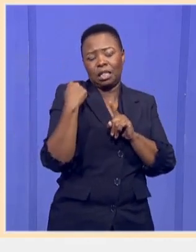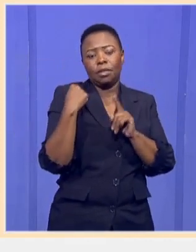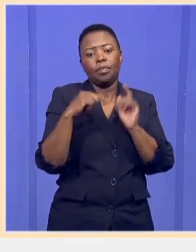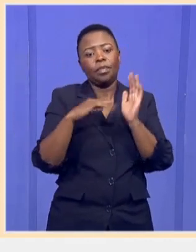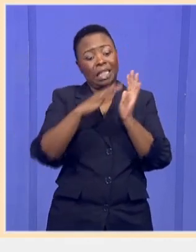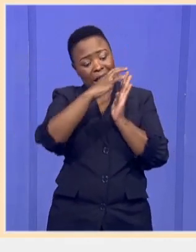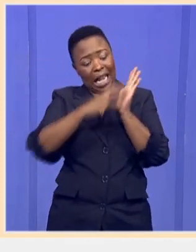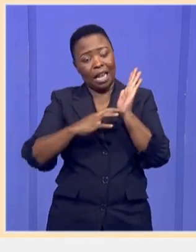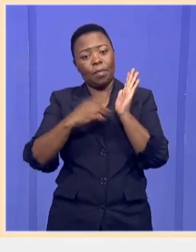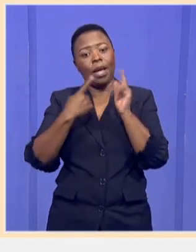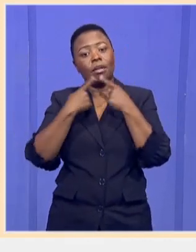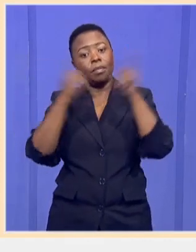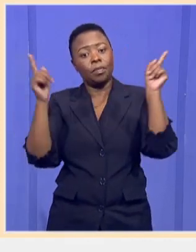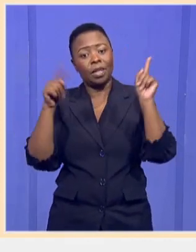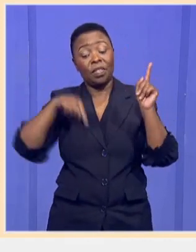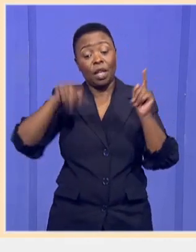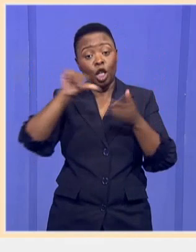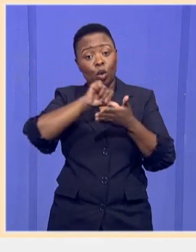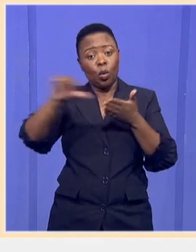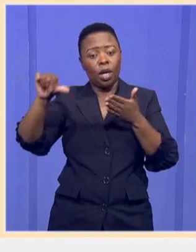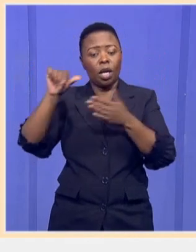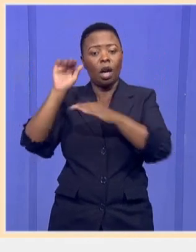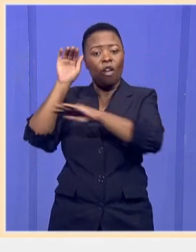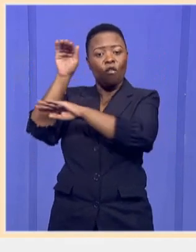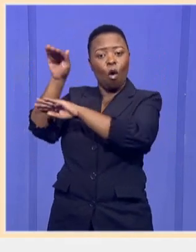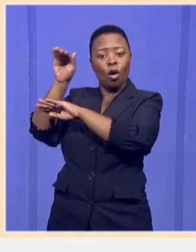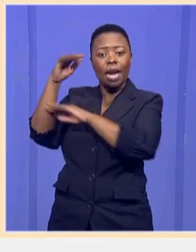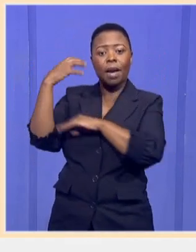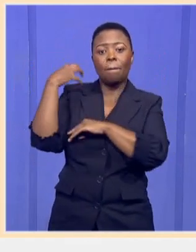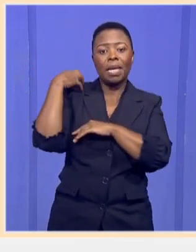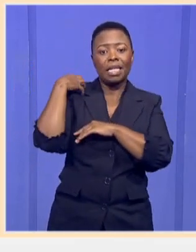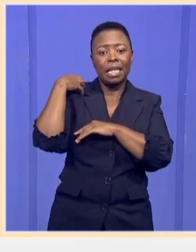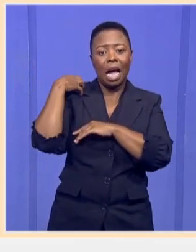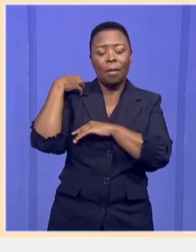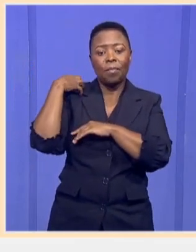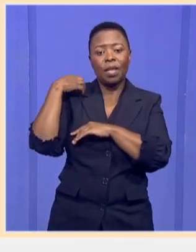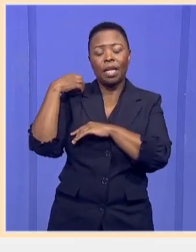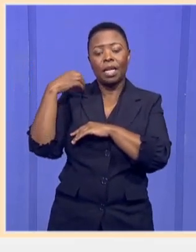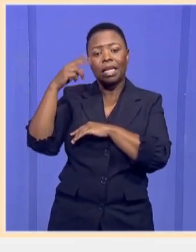week, where the Foreign Minister of South Sudan briefed all